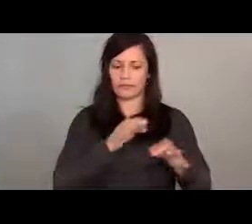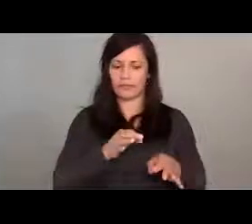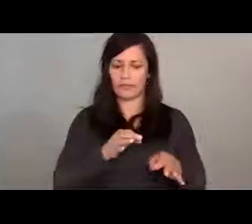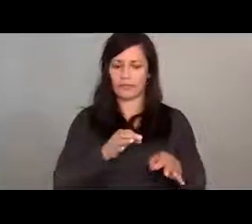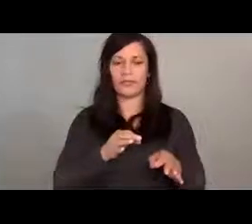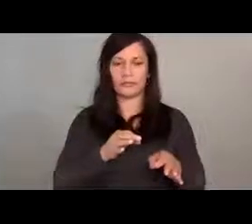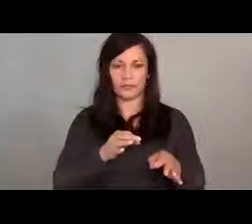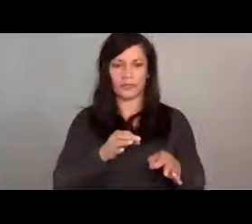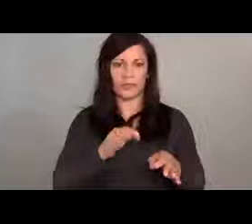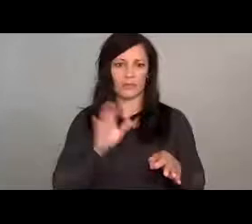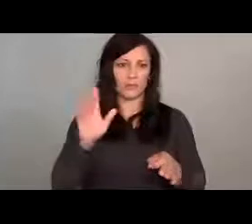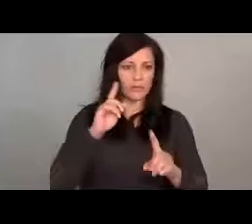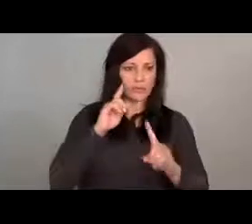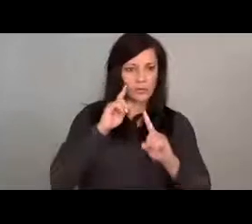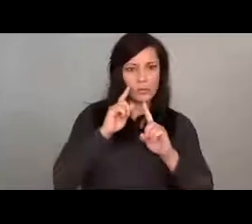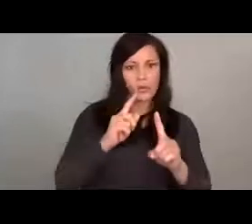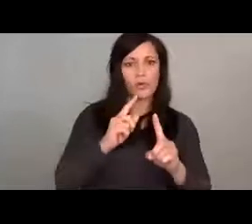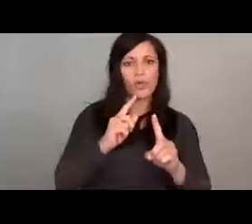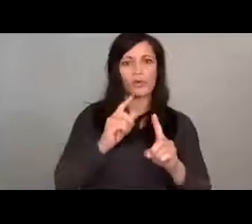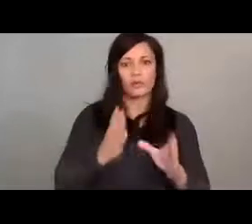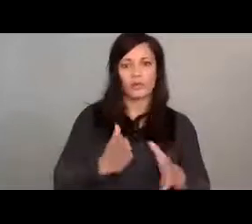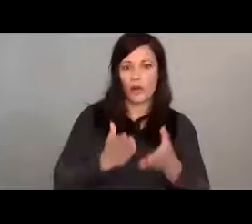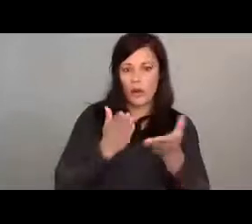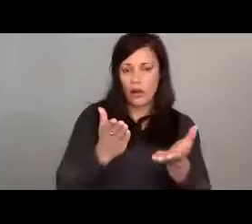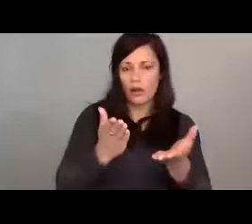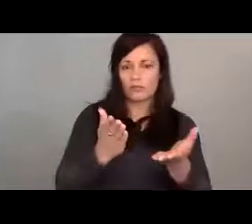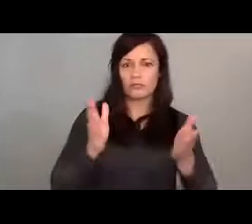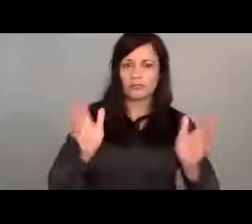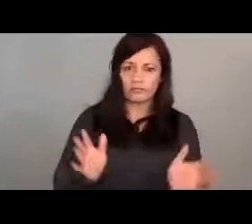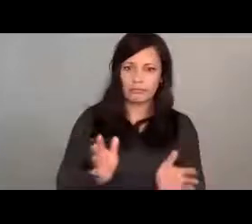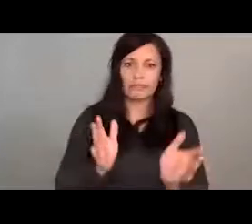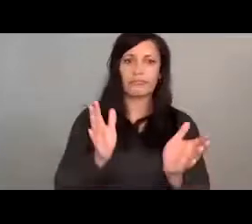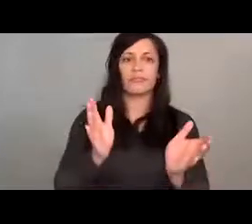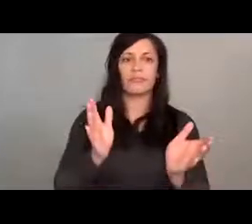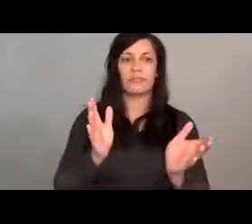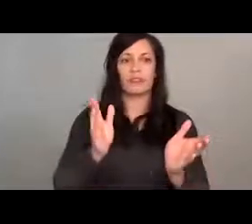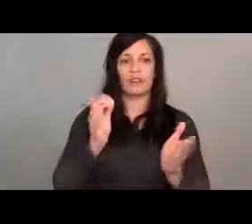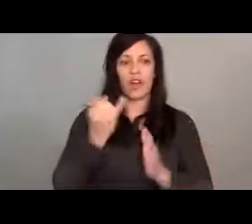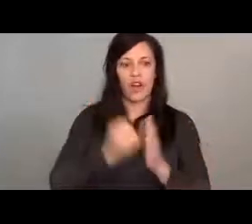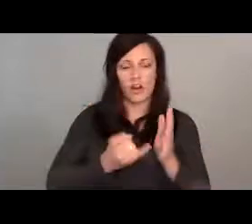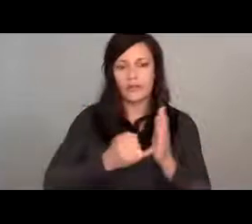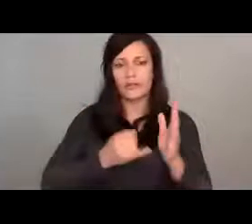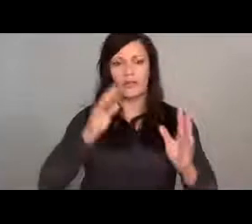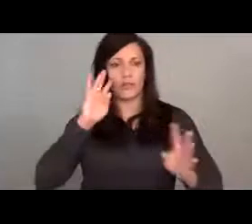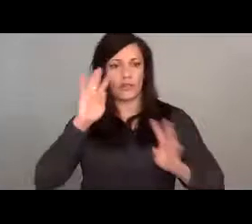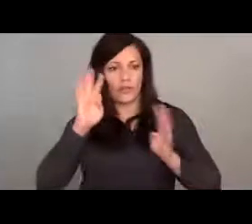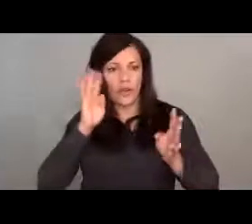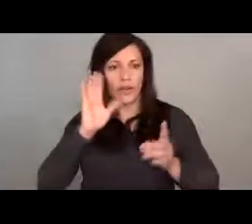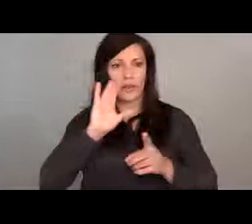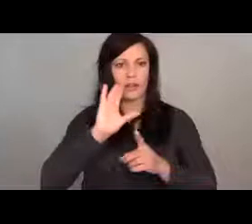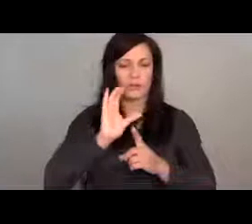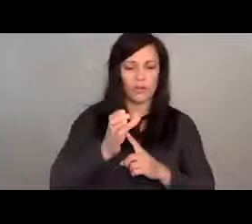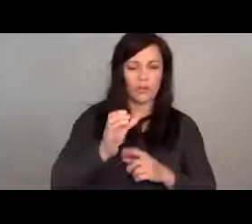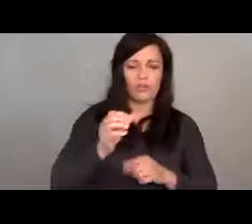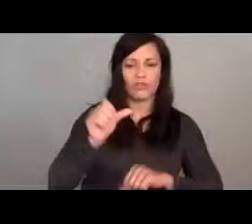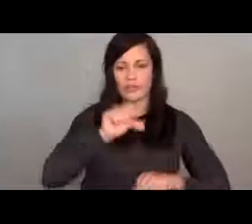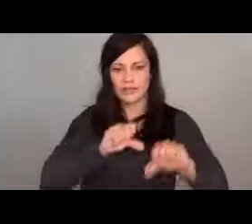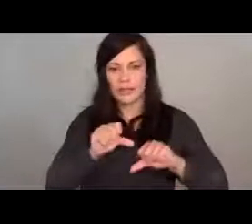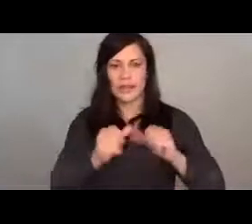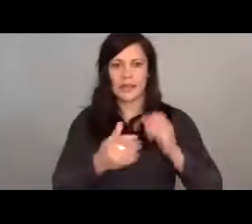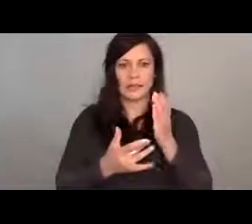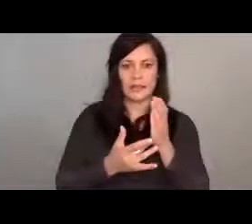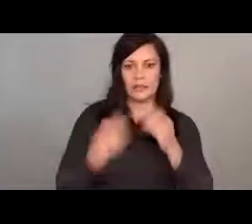whose primary mission is to offer or promote artistic, creative, cultural, scientific, technology, or heritage